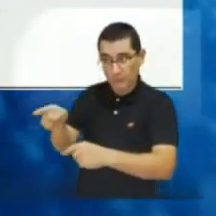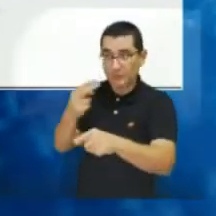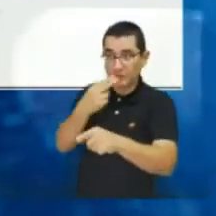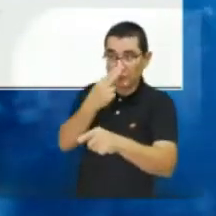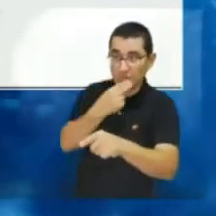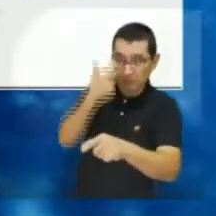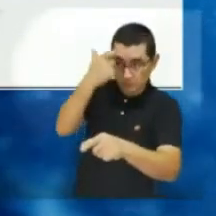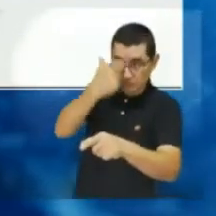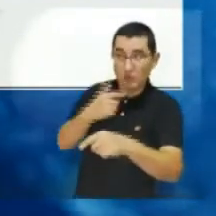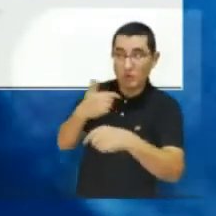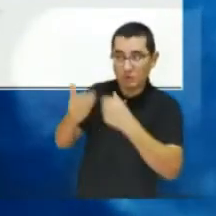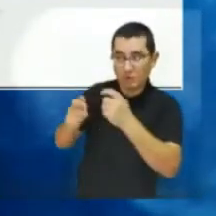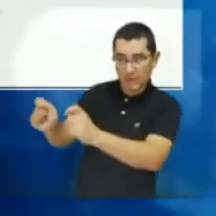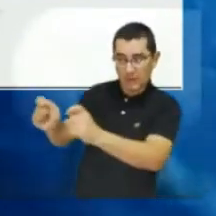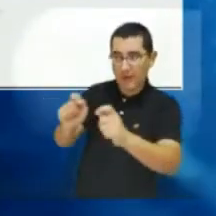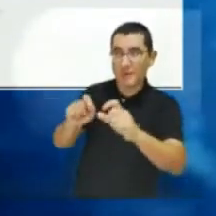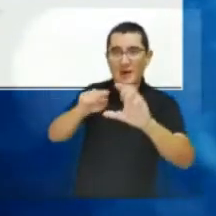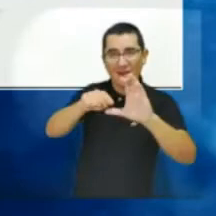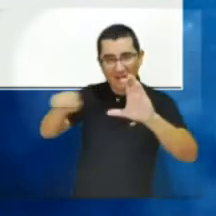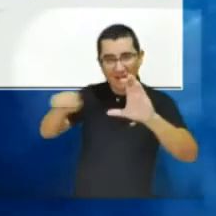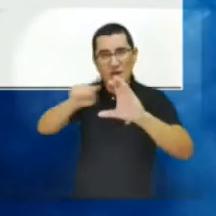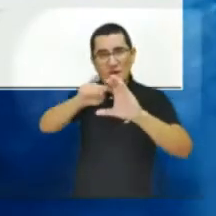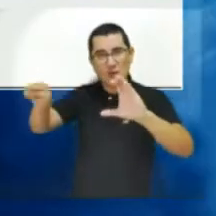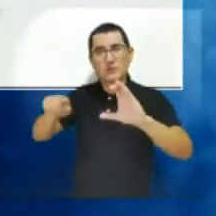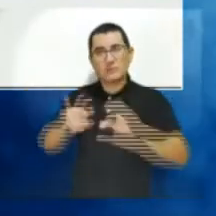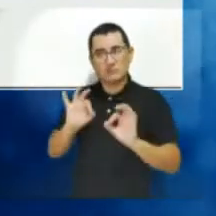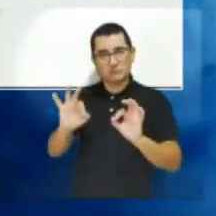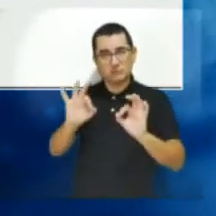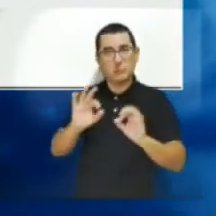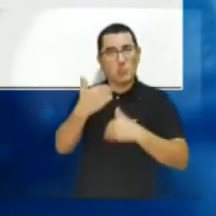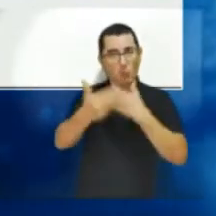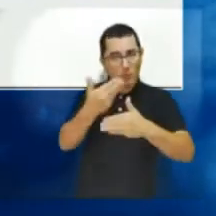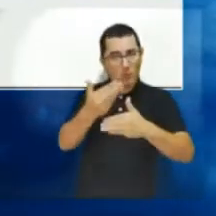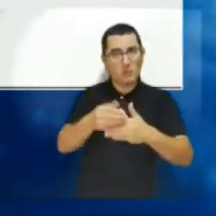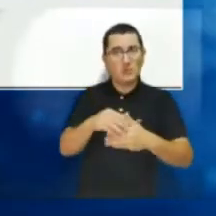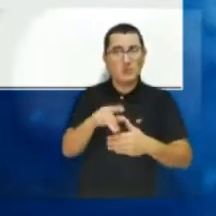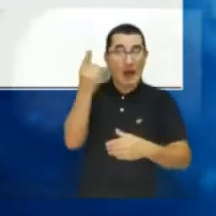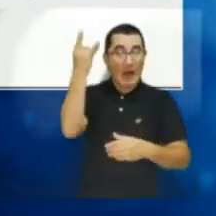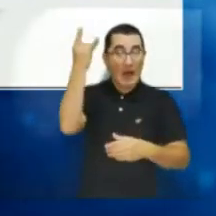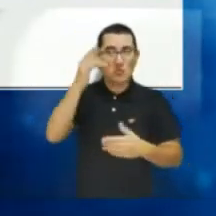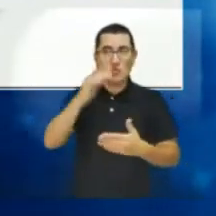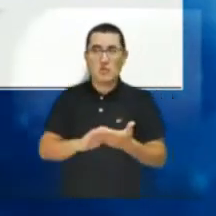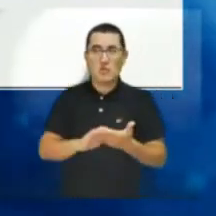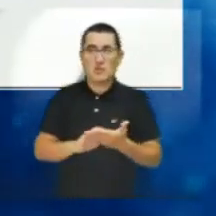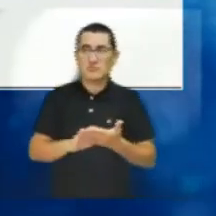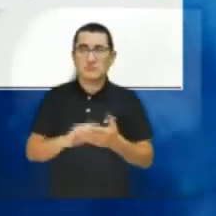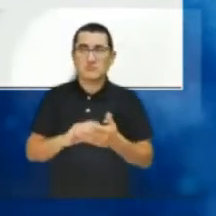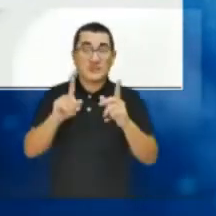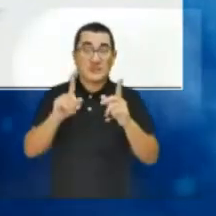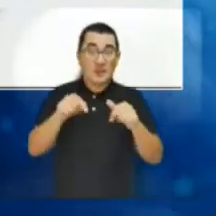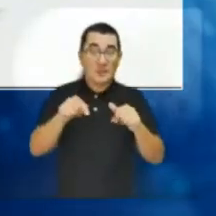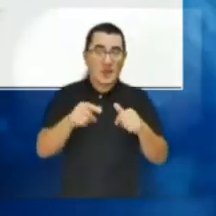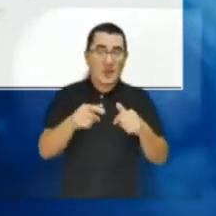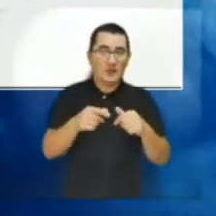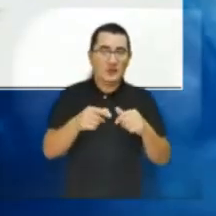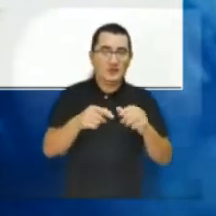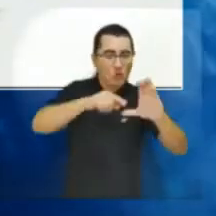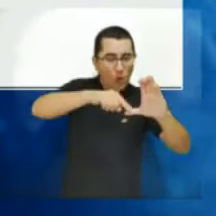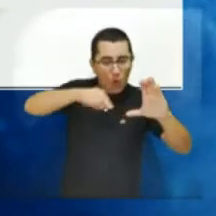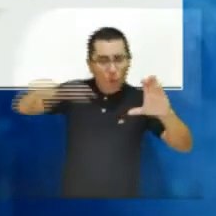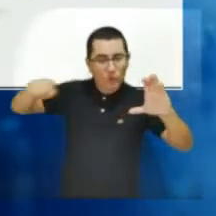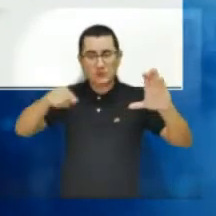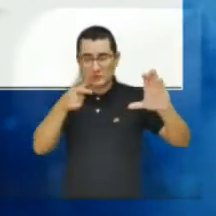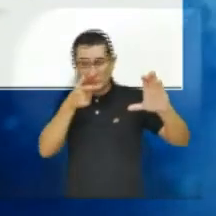in the microwave link when it is a very high frequency. You have to be very near to get information, and